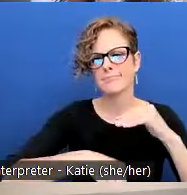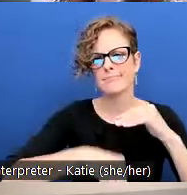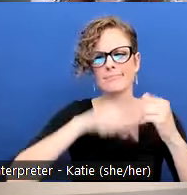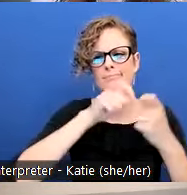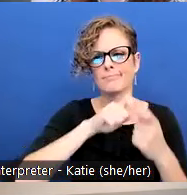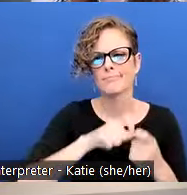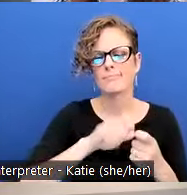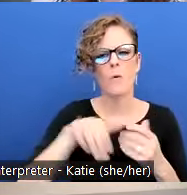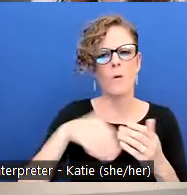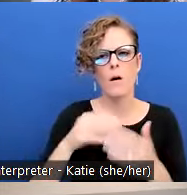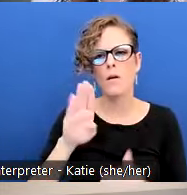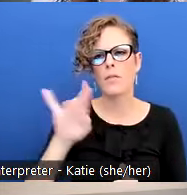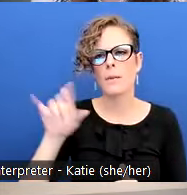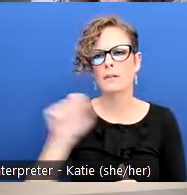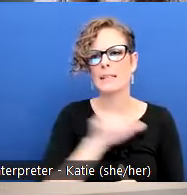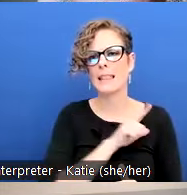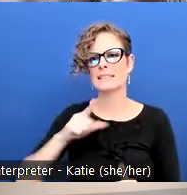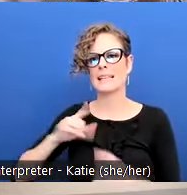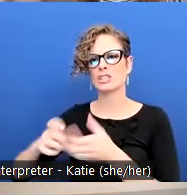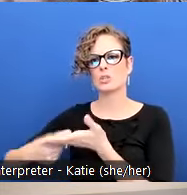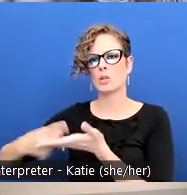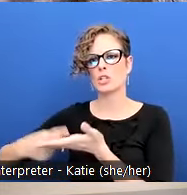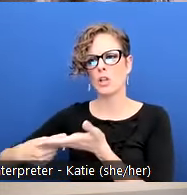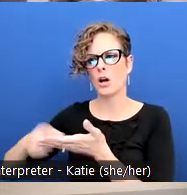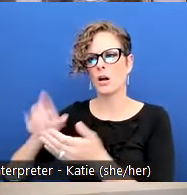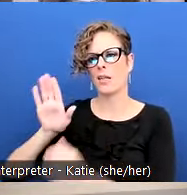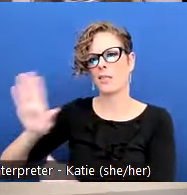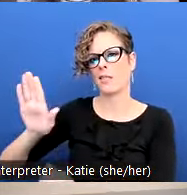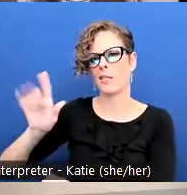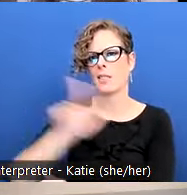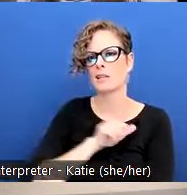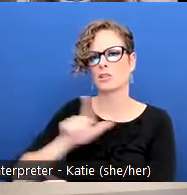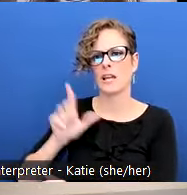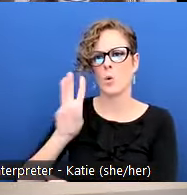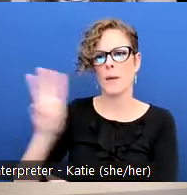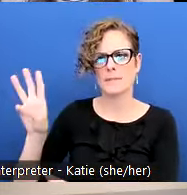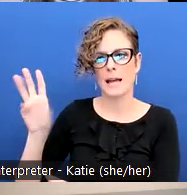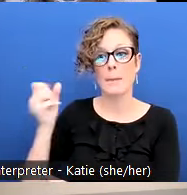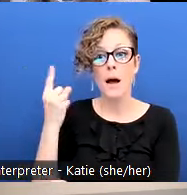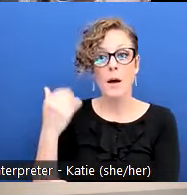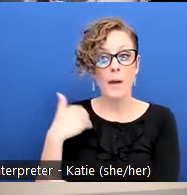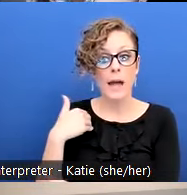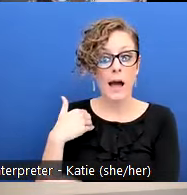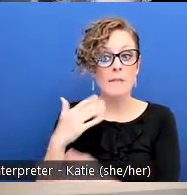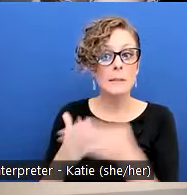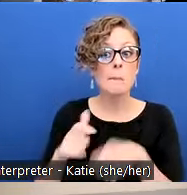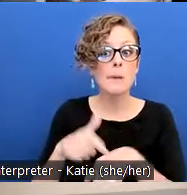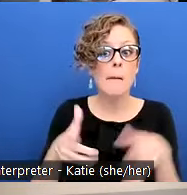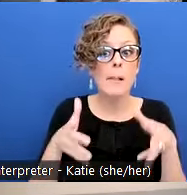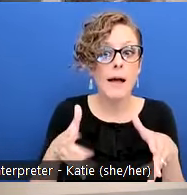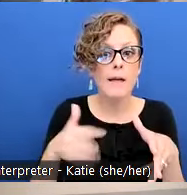and all of the bills that the legislature worked on just on the legislature's website. And actually, since we have a little bit of time, I want to